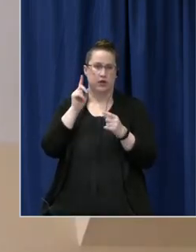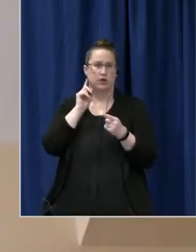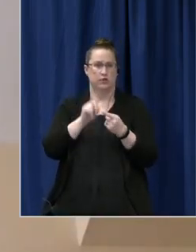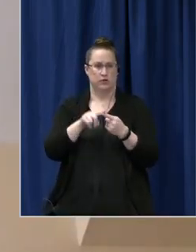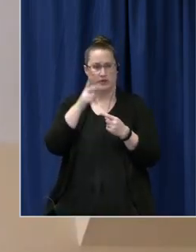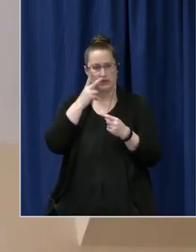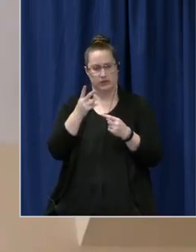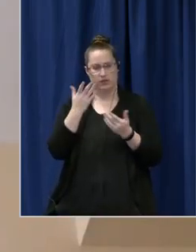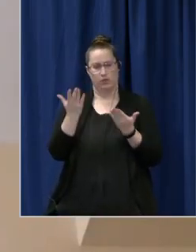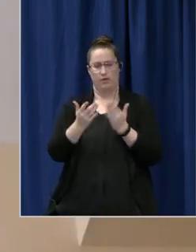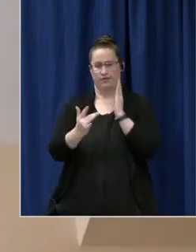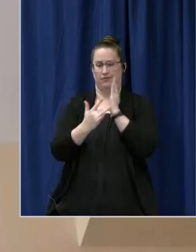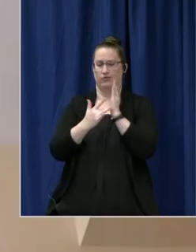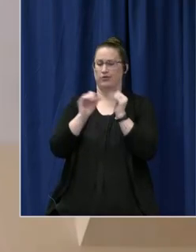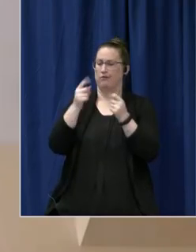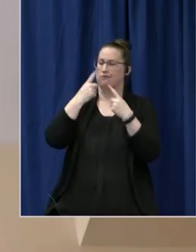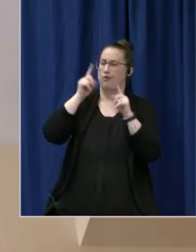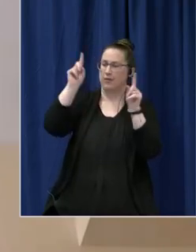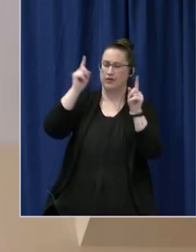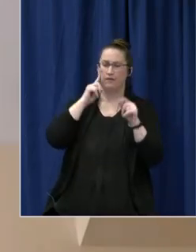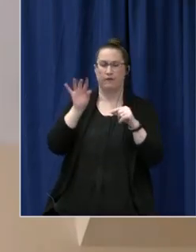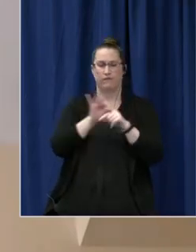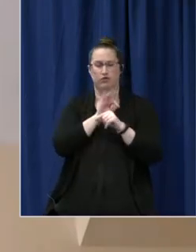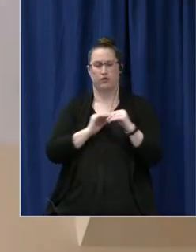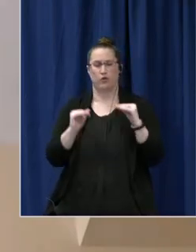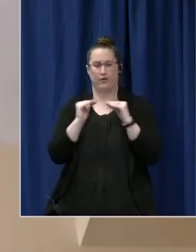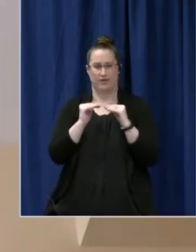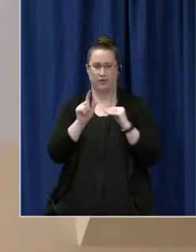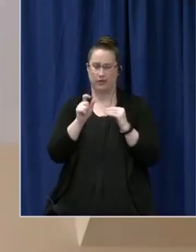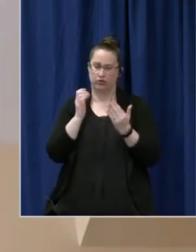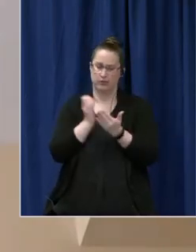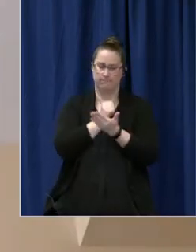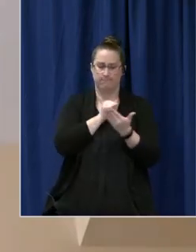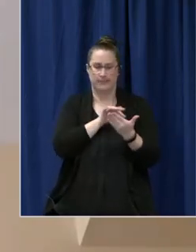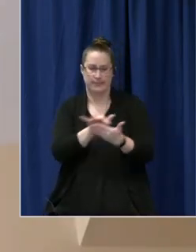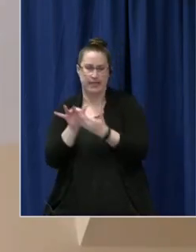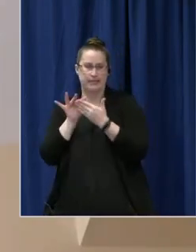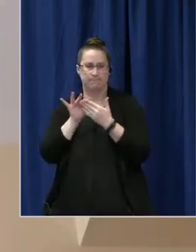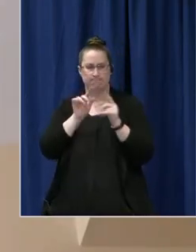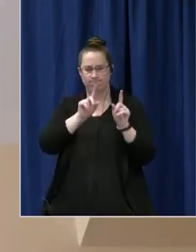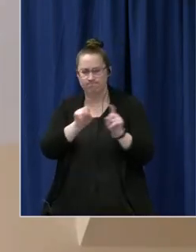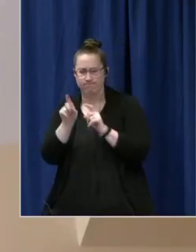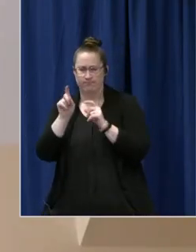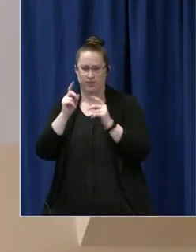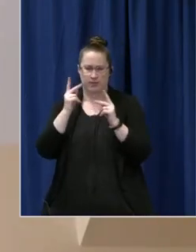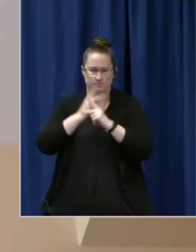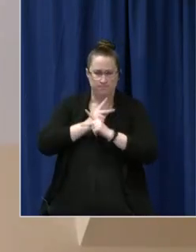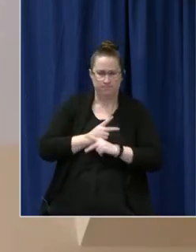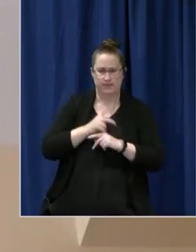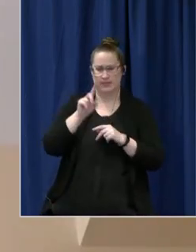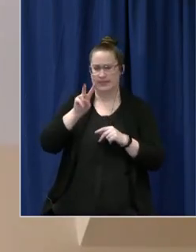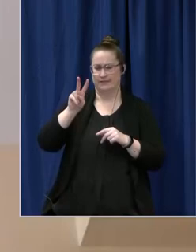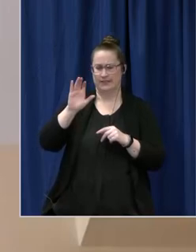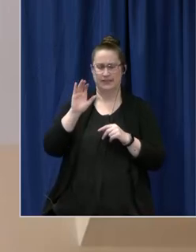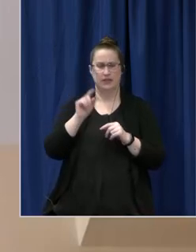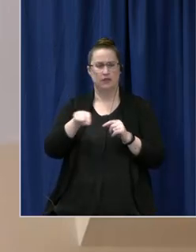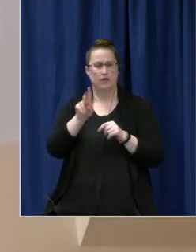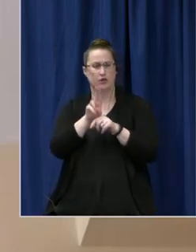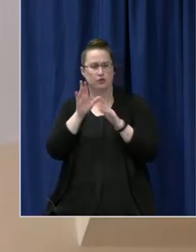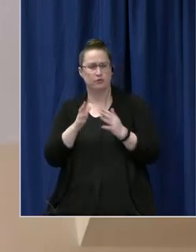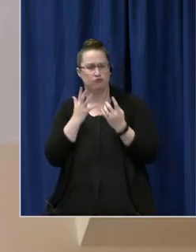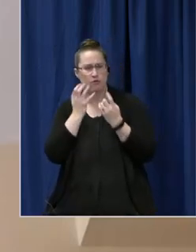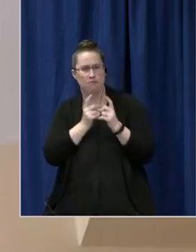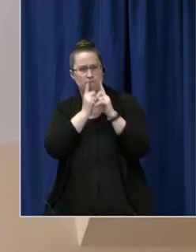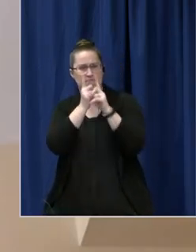can accomplish for functional equivalents. We should study the issue carefully. We should examine what the standards of DVC providers ought to be in order to